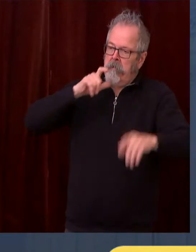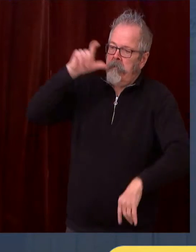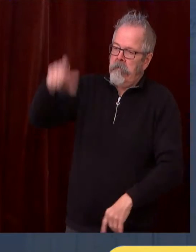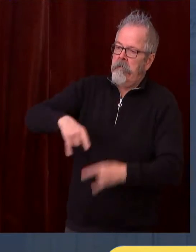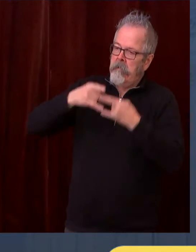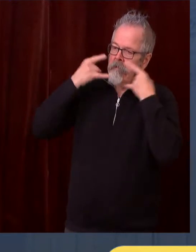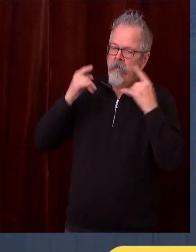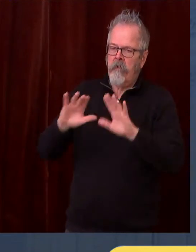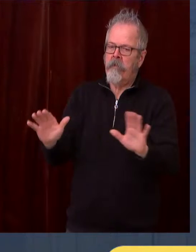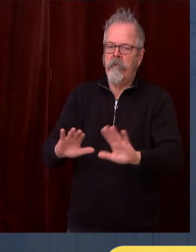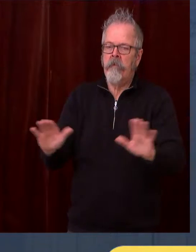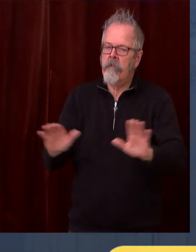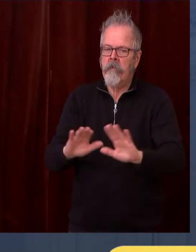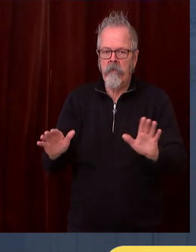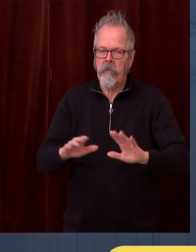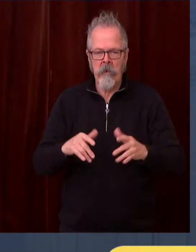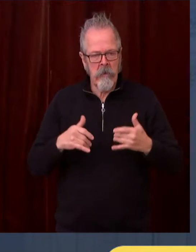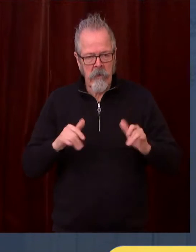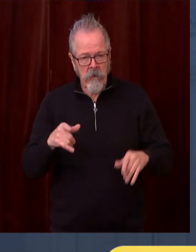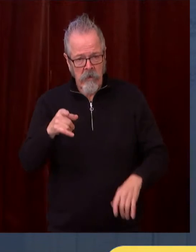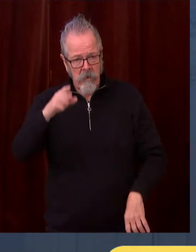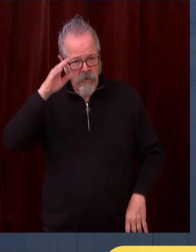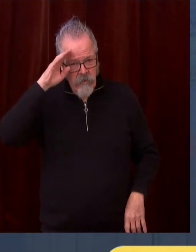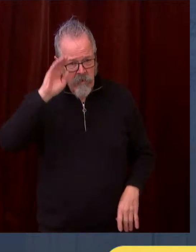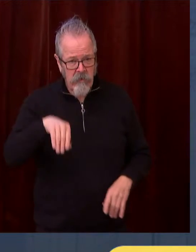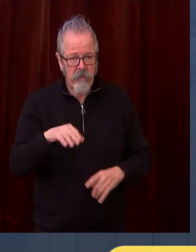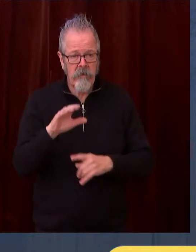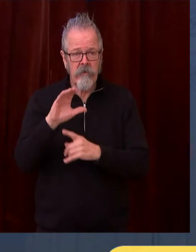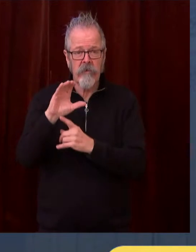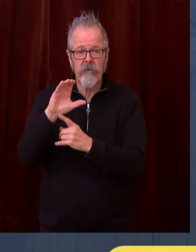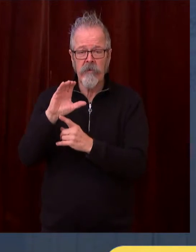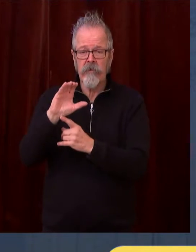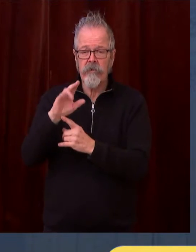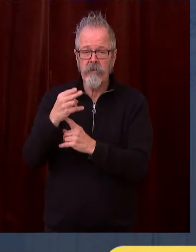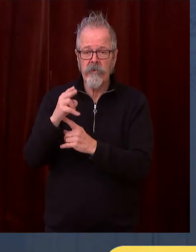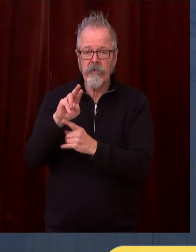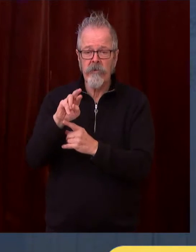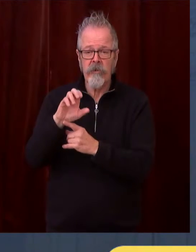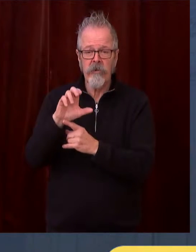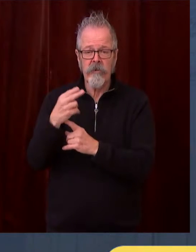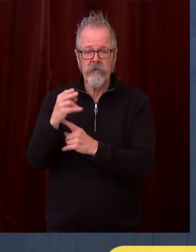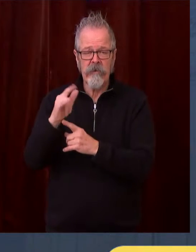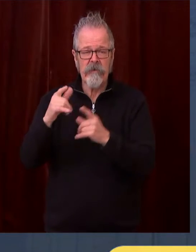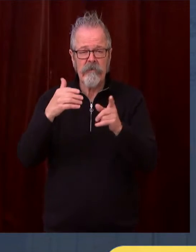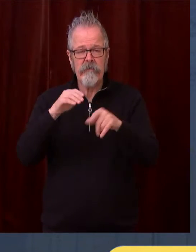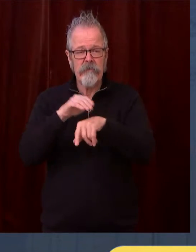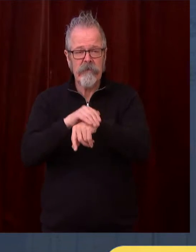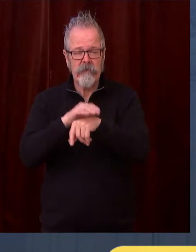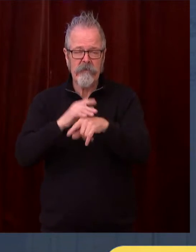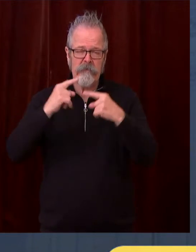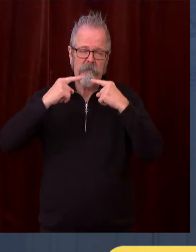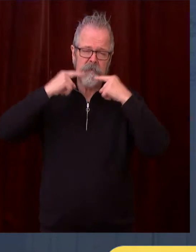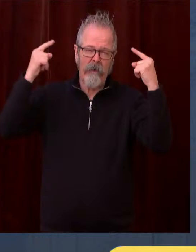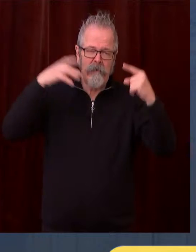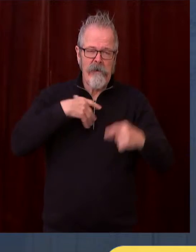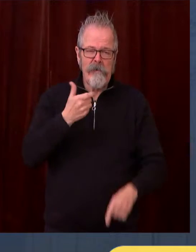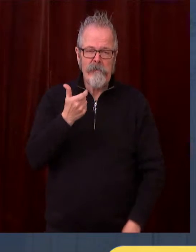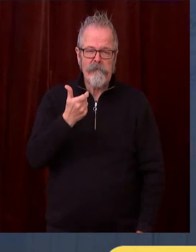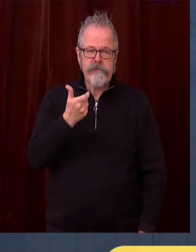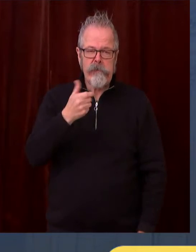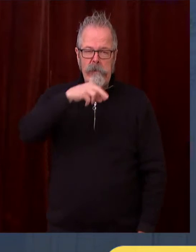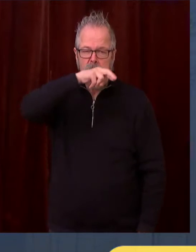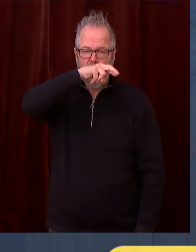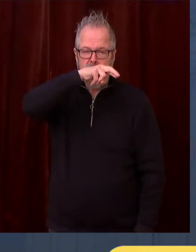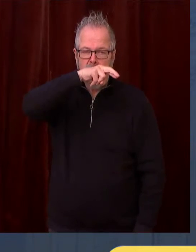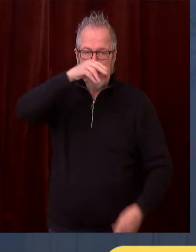paraphrase Churchill, who said, this is not the end. This is not even the beginning of the end. It is the end